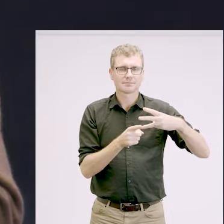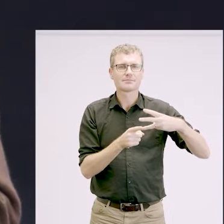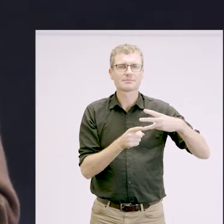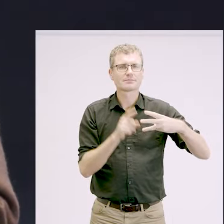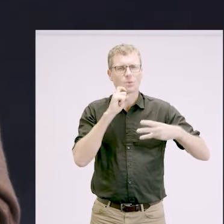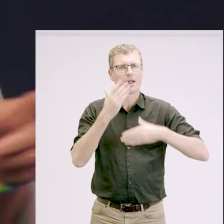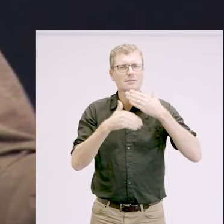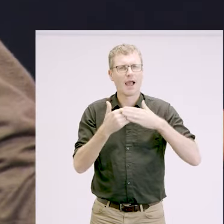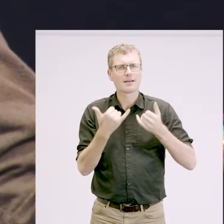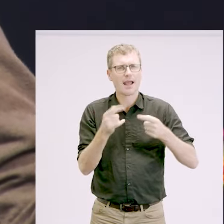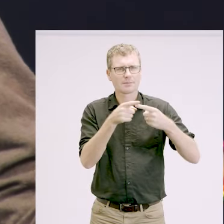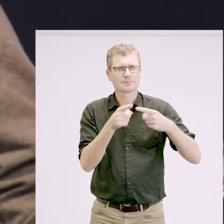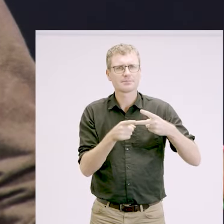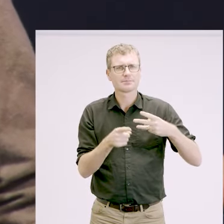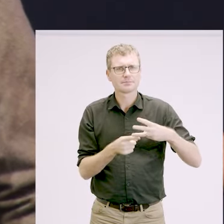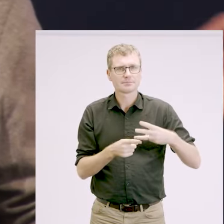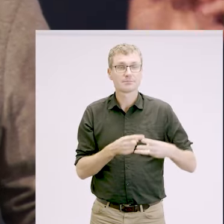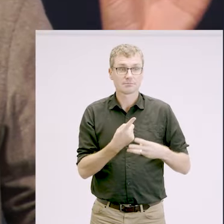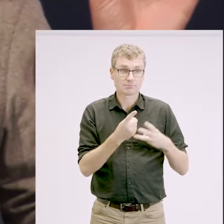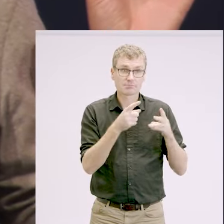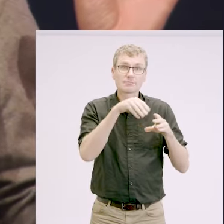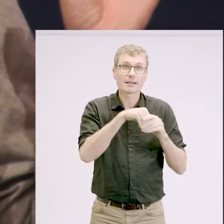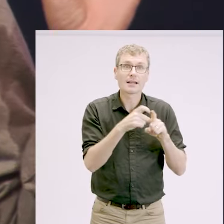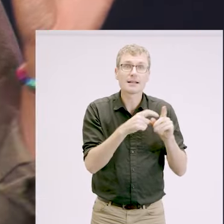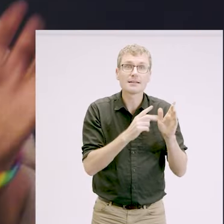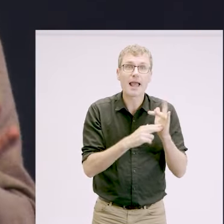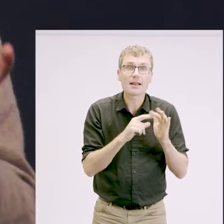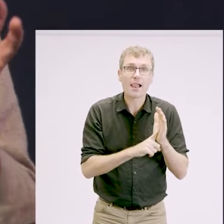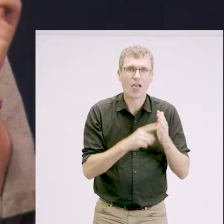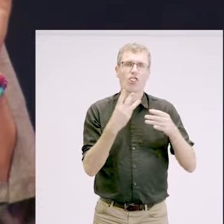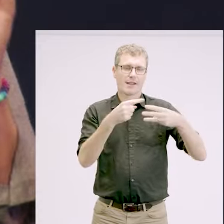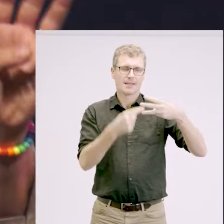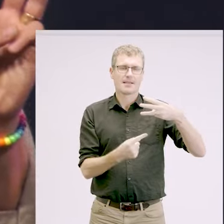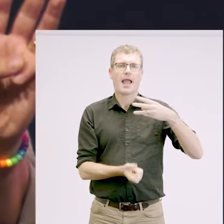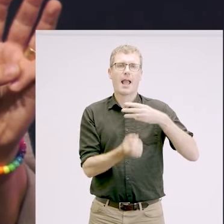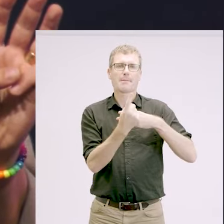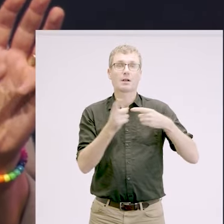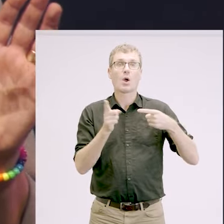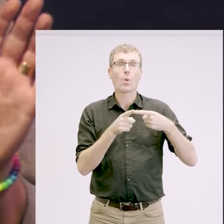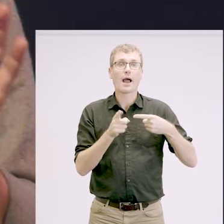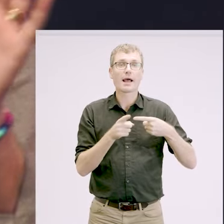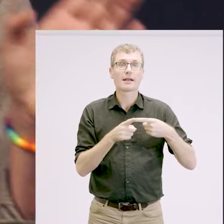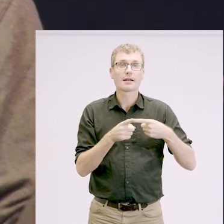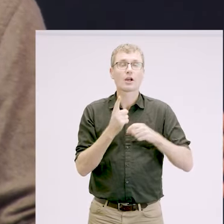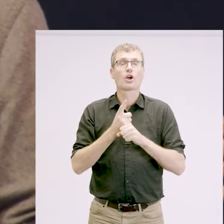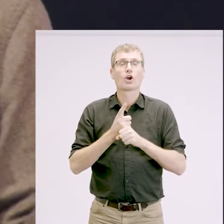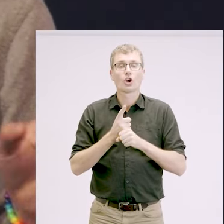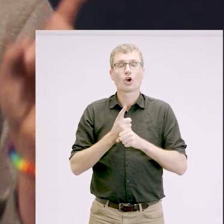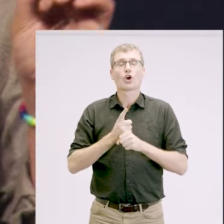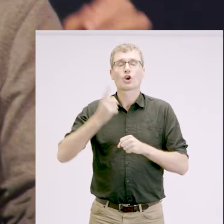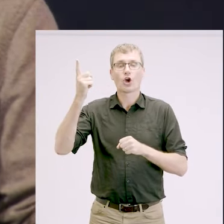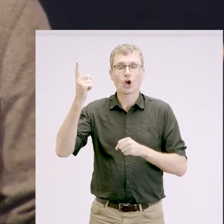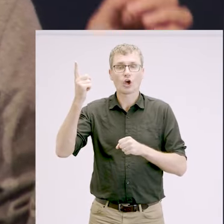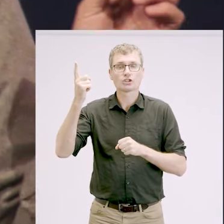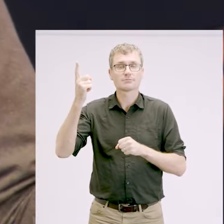of my points right now, and then we'll go back through them, okay? But in the book of Daniel, we see three things happening that I think are really important.